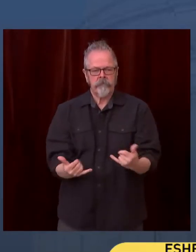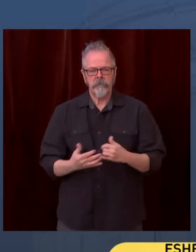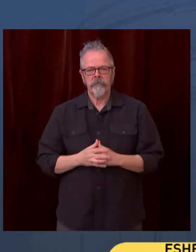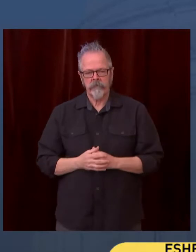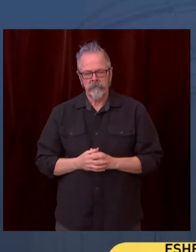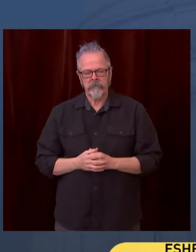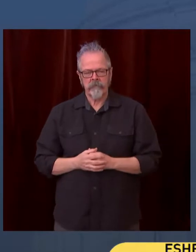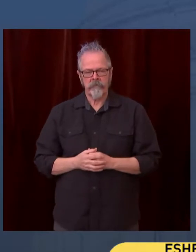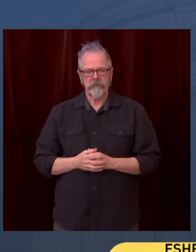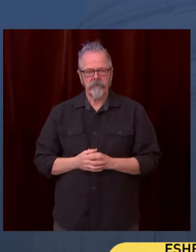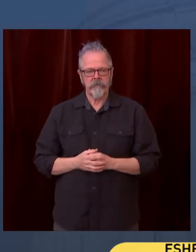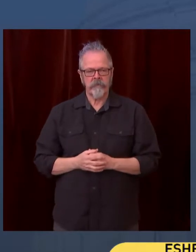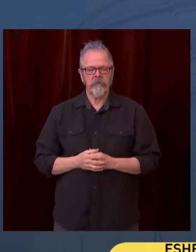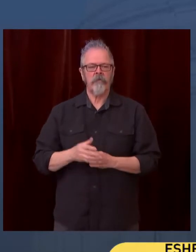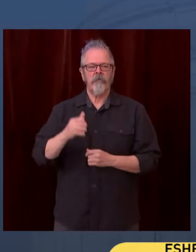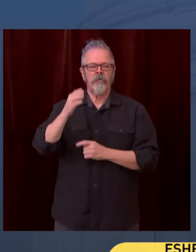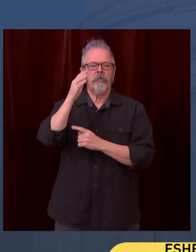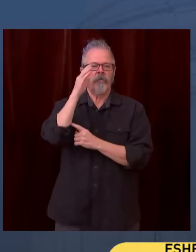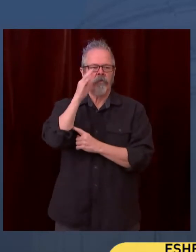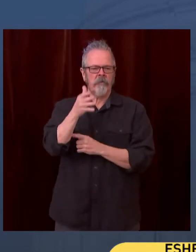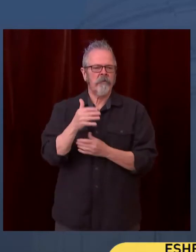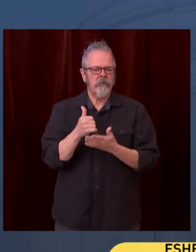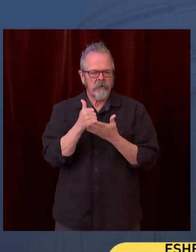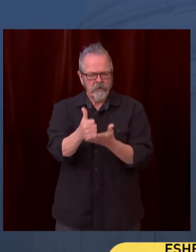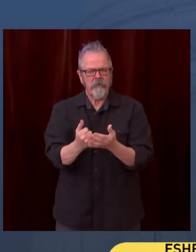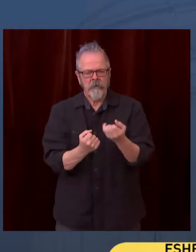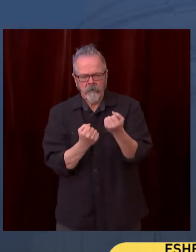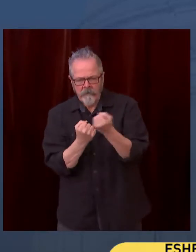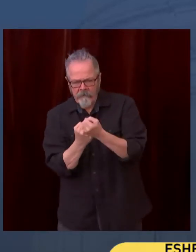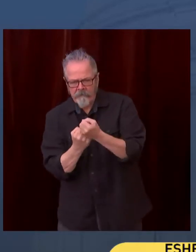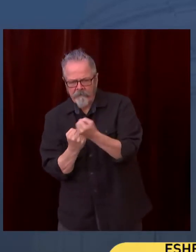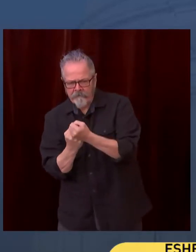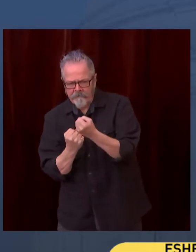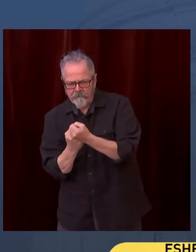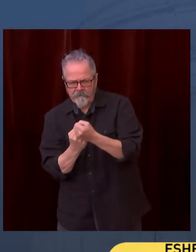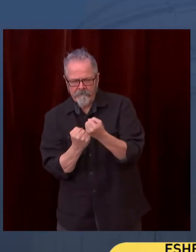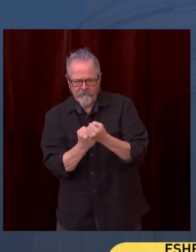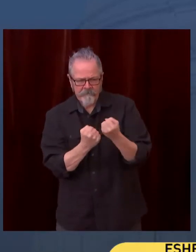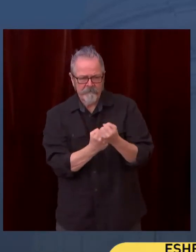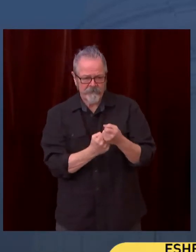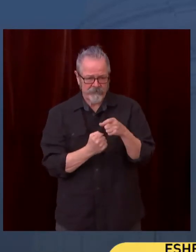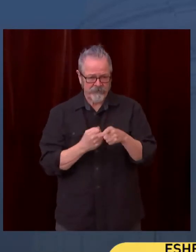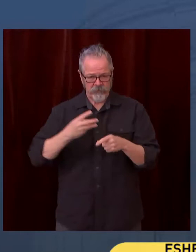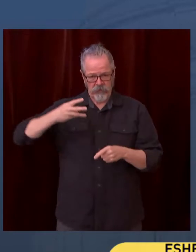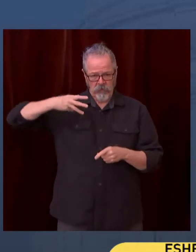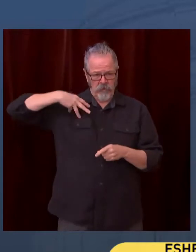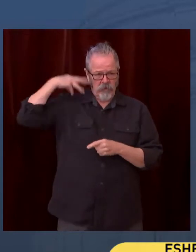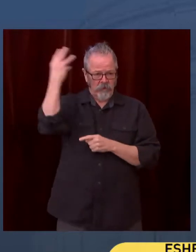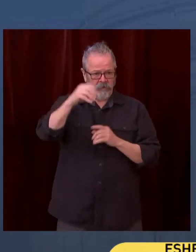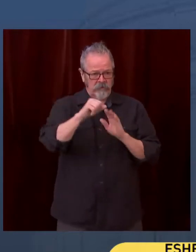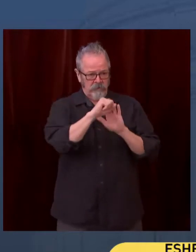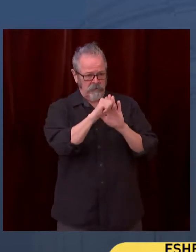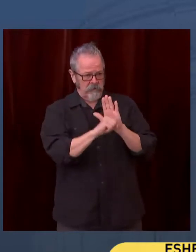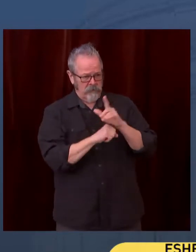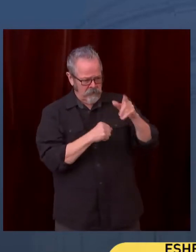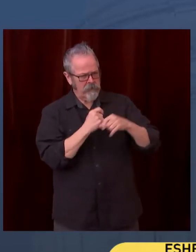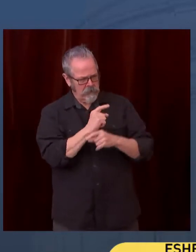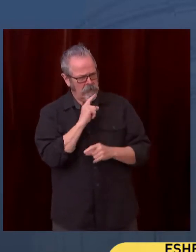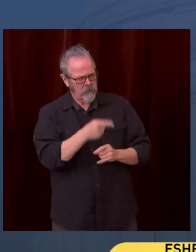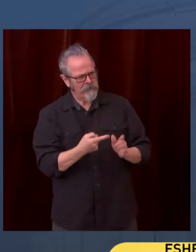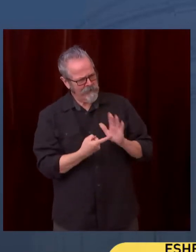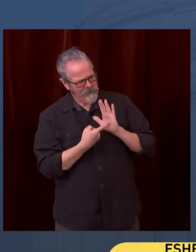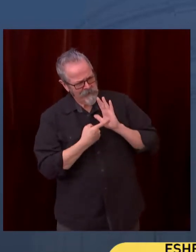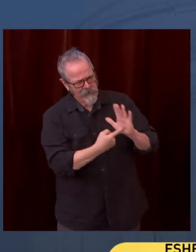Washingtonians have been exemplary, leading the country in the fight against the COVID pandemic, and we've had actually big